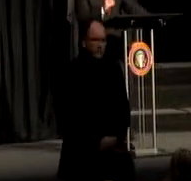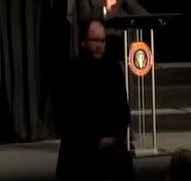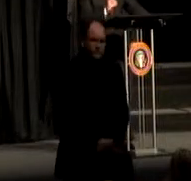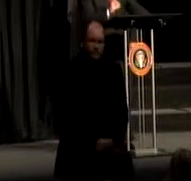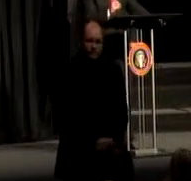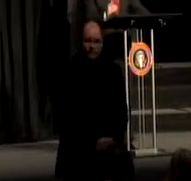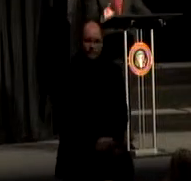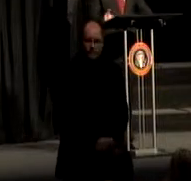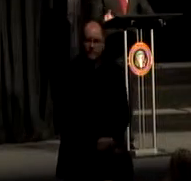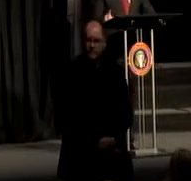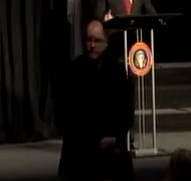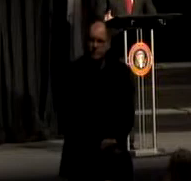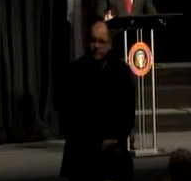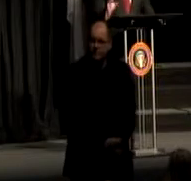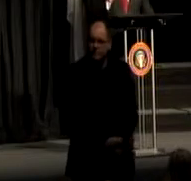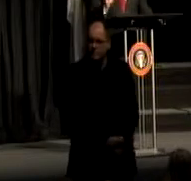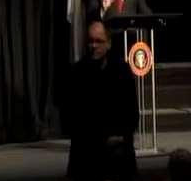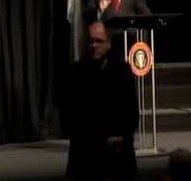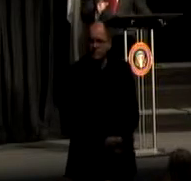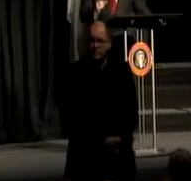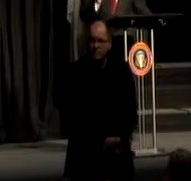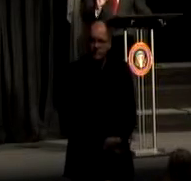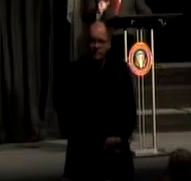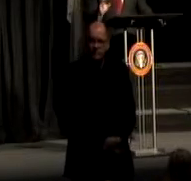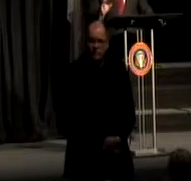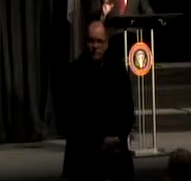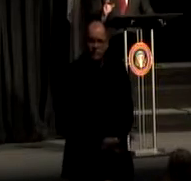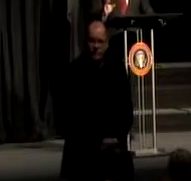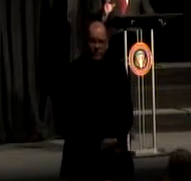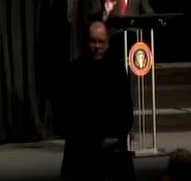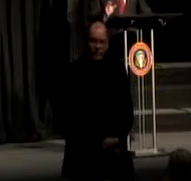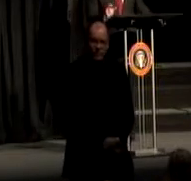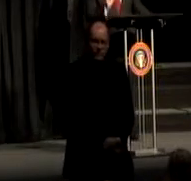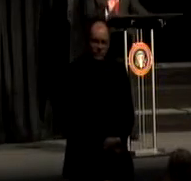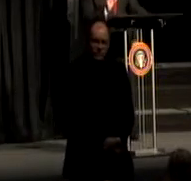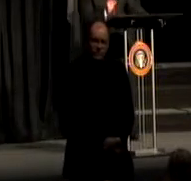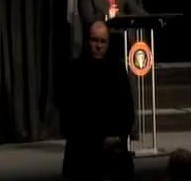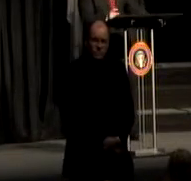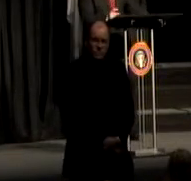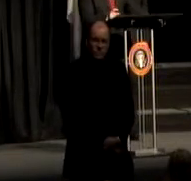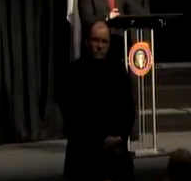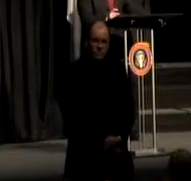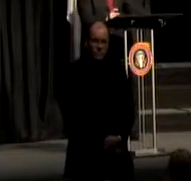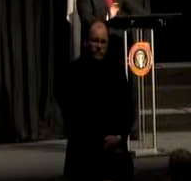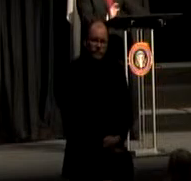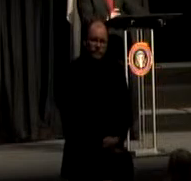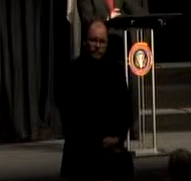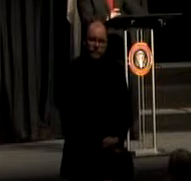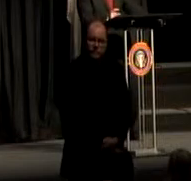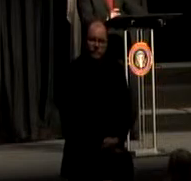So for the very first time in her life, she felt satisfied. She felt her deepest needs